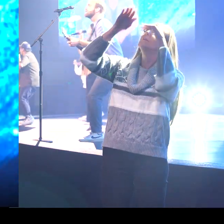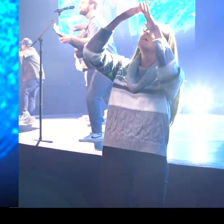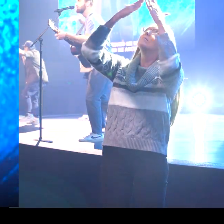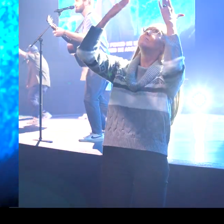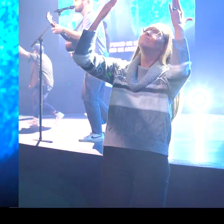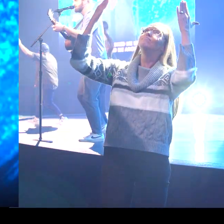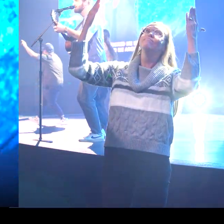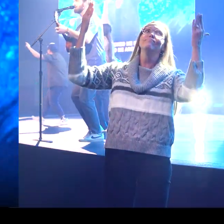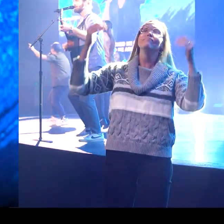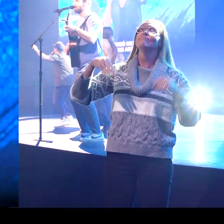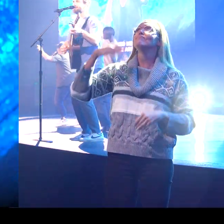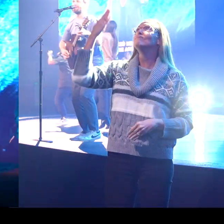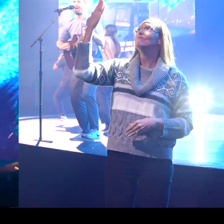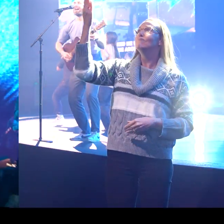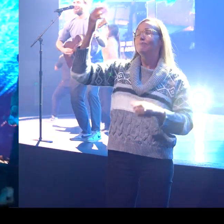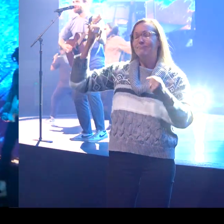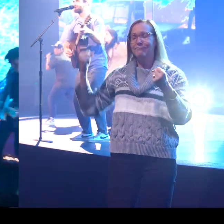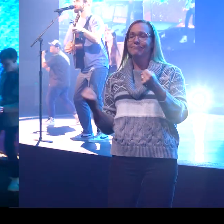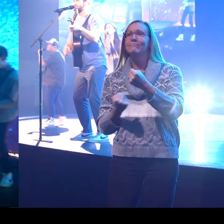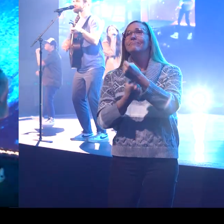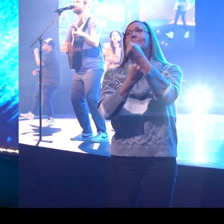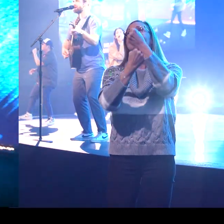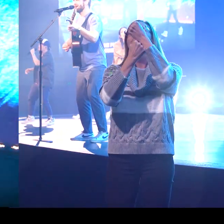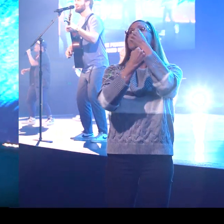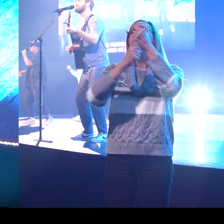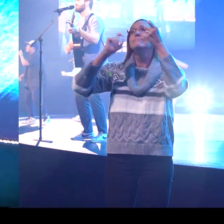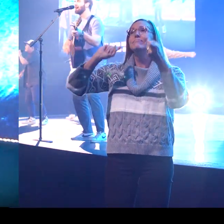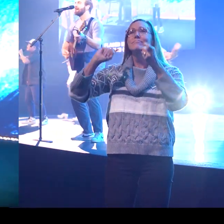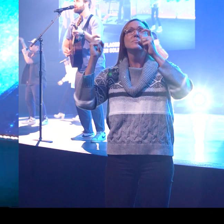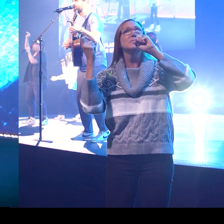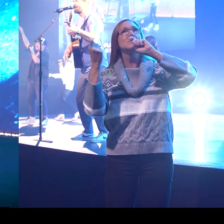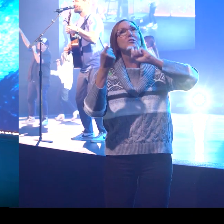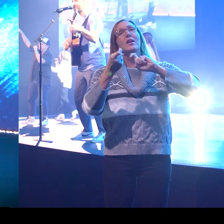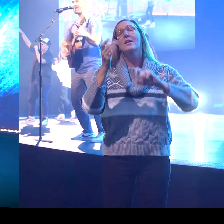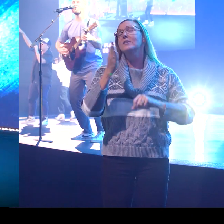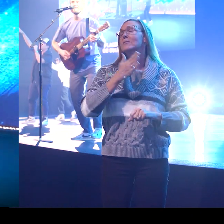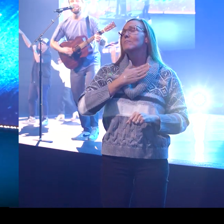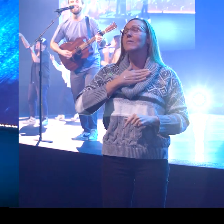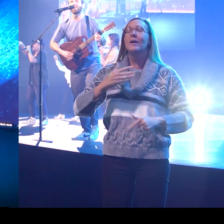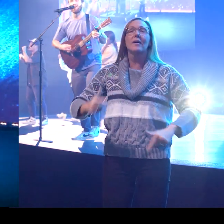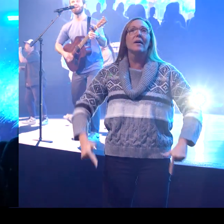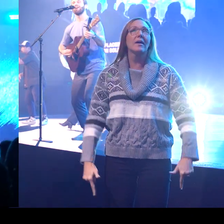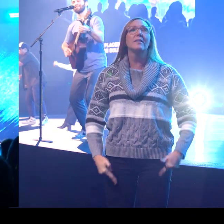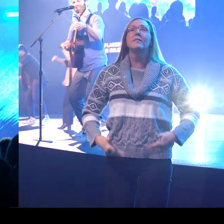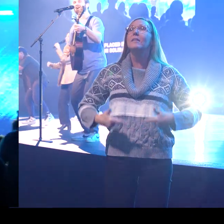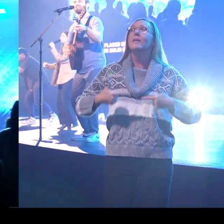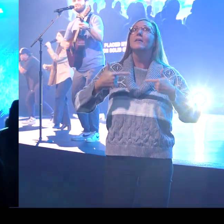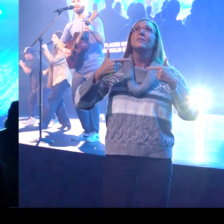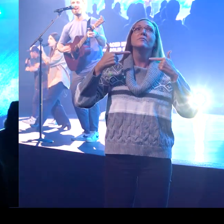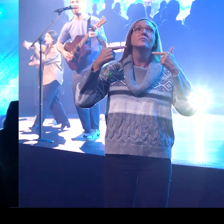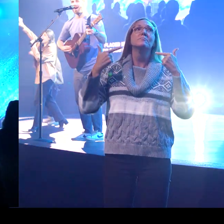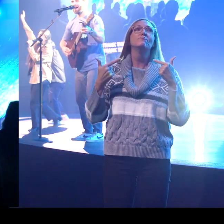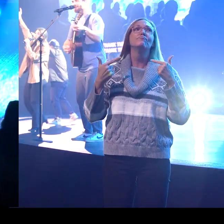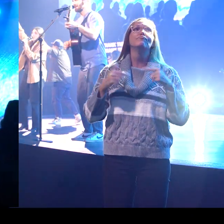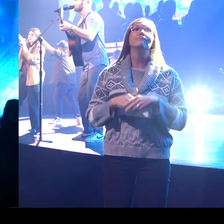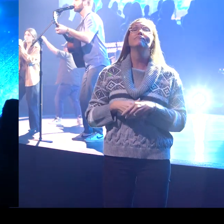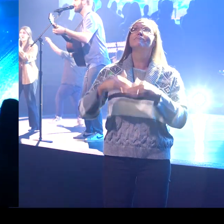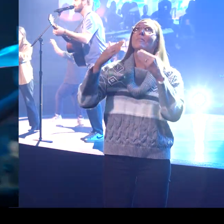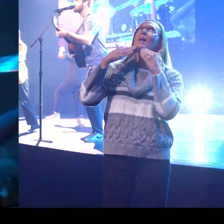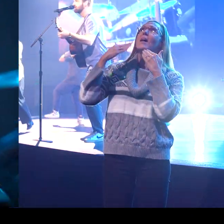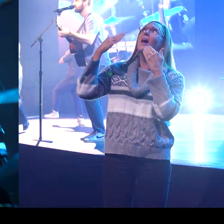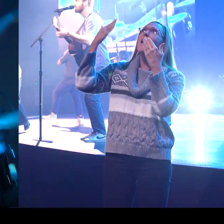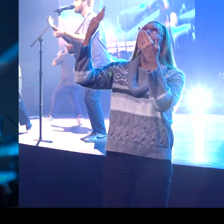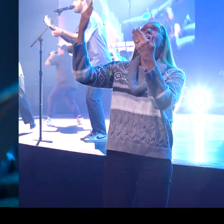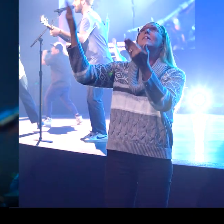home. He picked me up, he turned me around, he placed my feet on solid ground. I thank